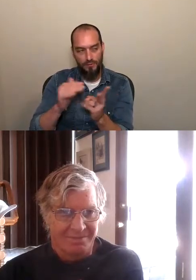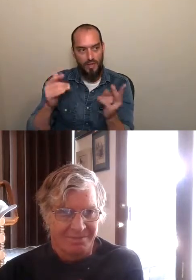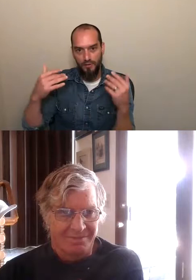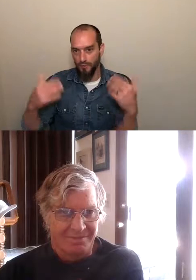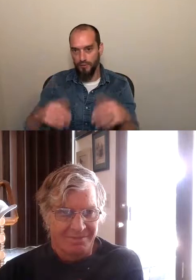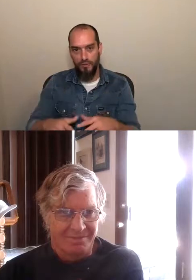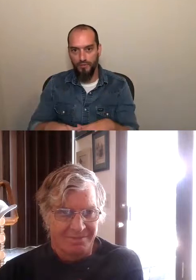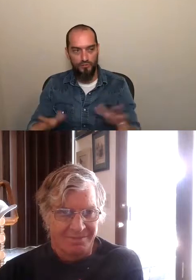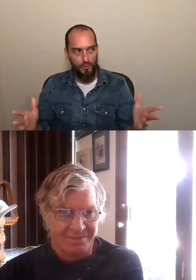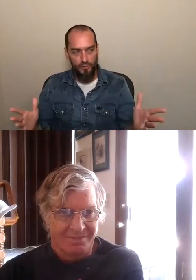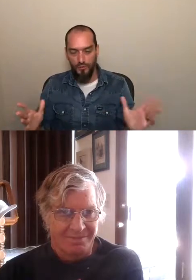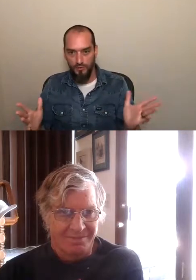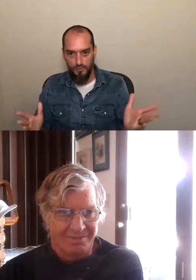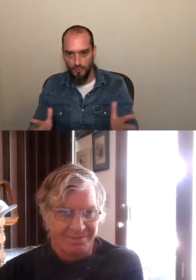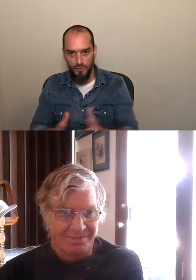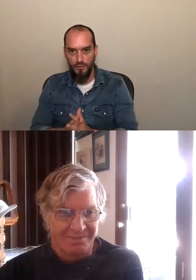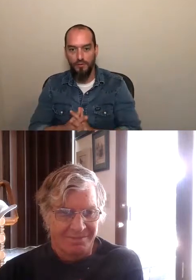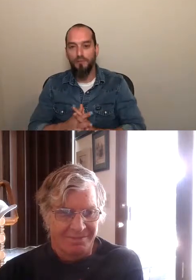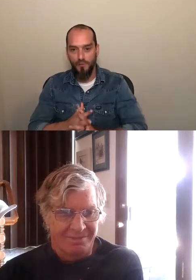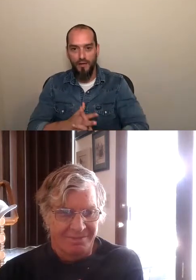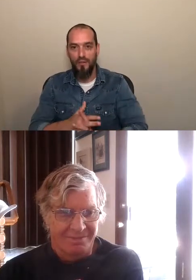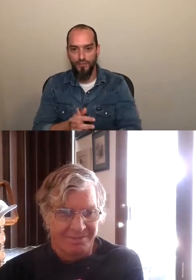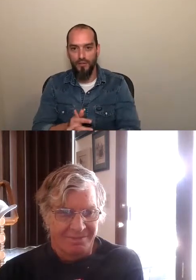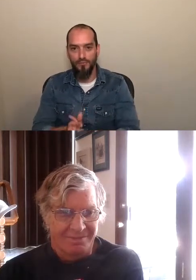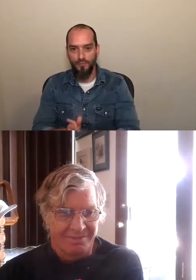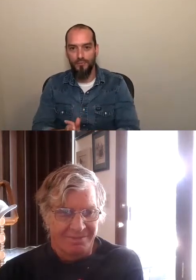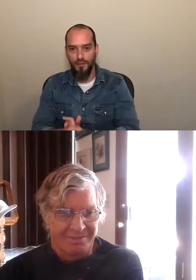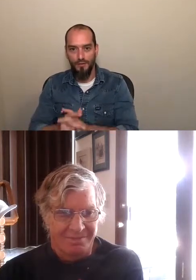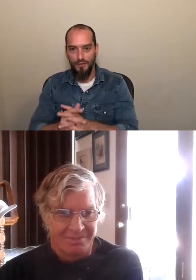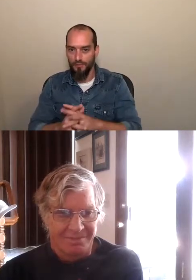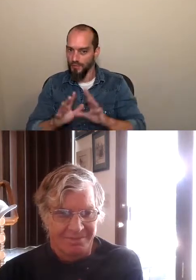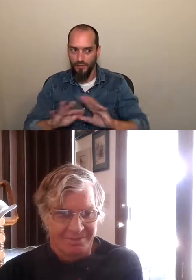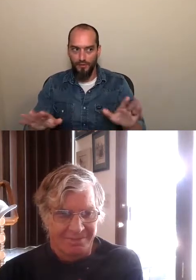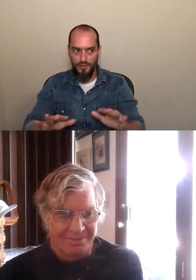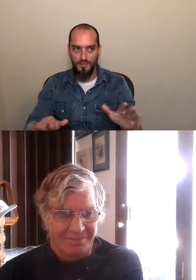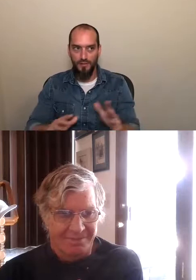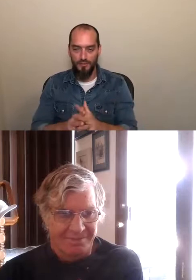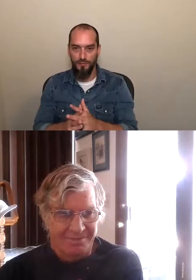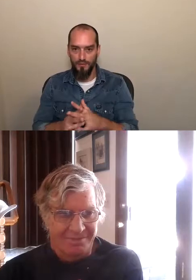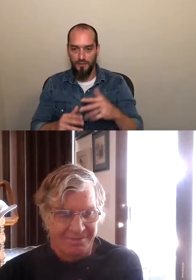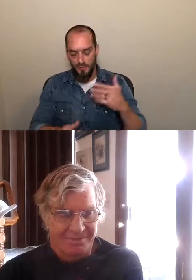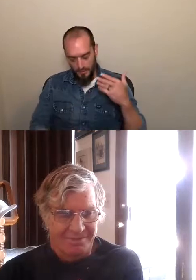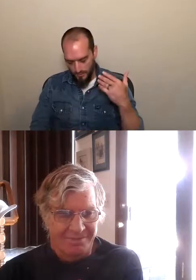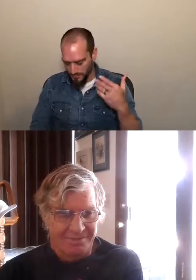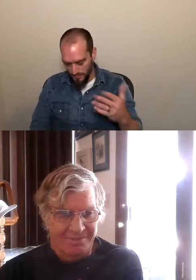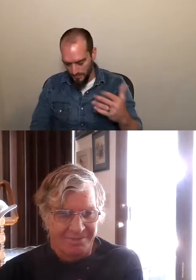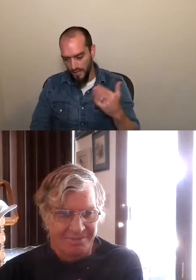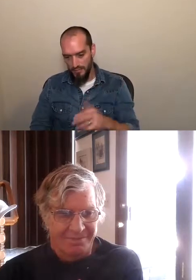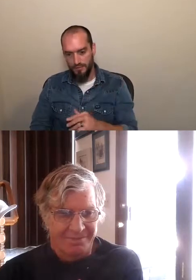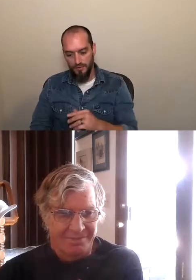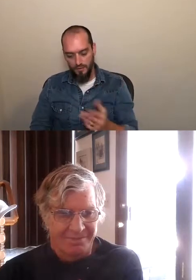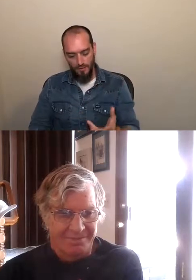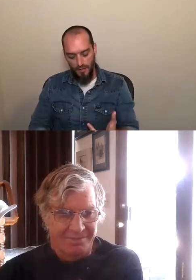So build a house where you don't have air flowing through it. You'll have a healthy home. Many other details, but do